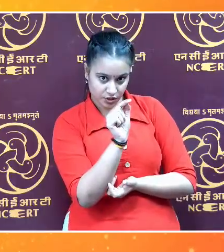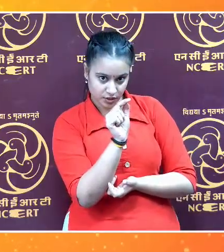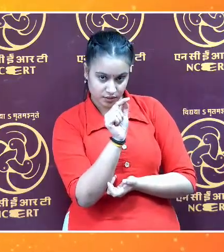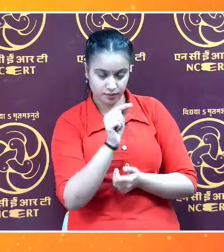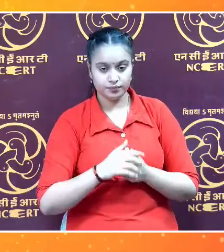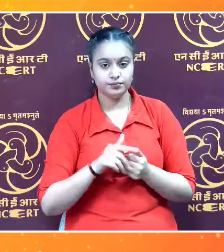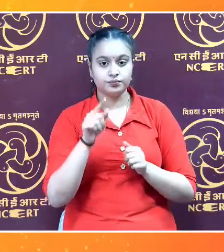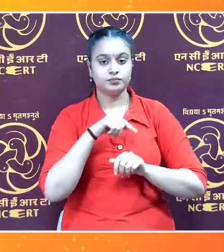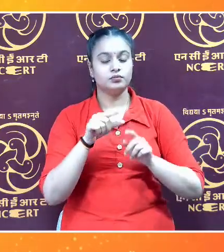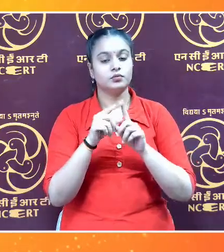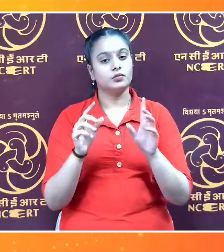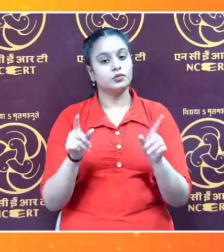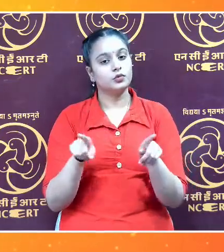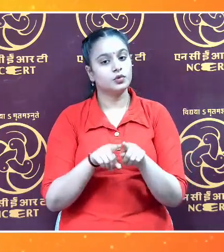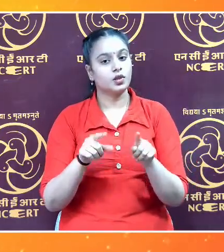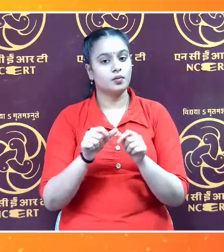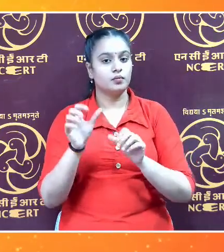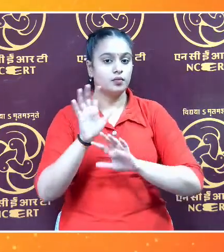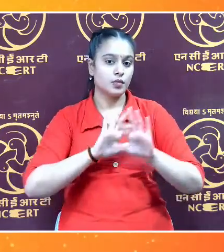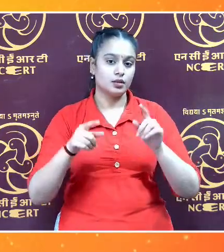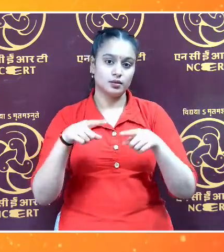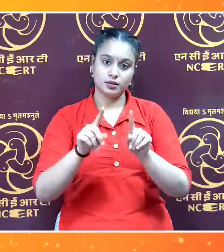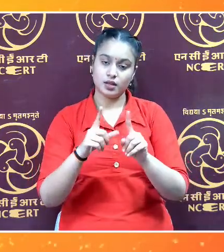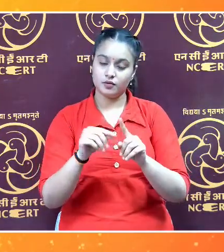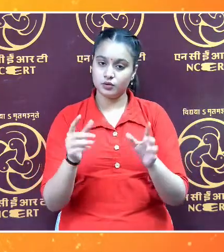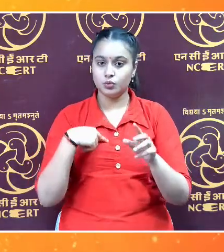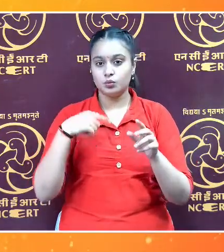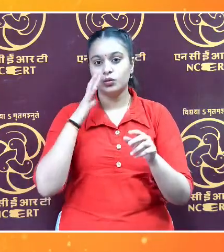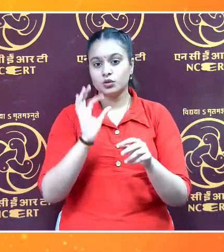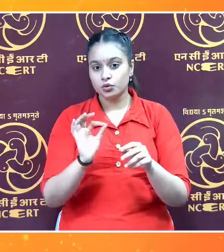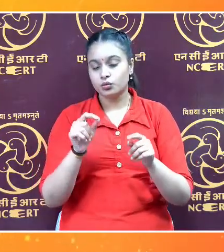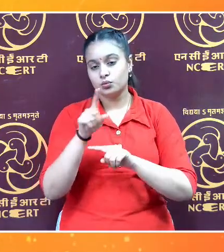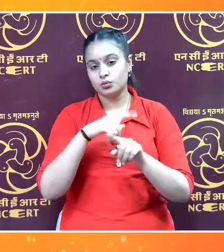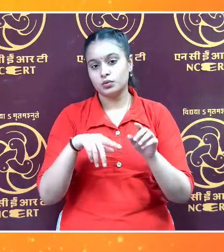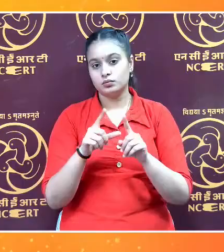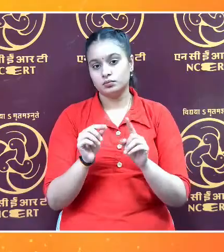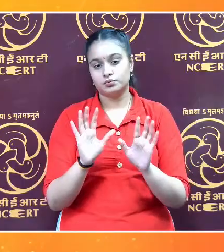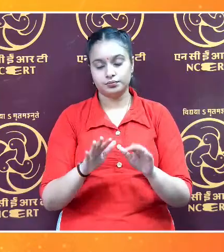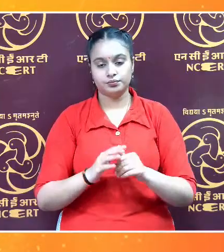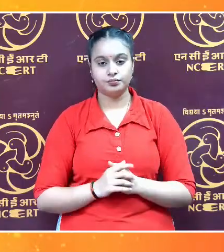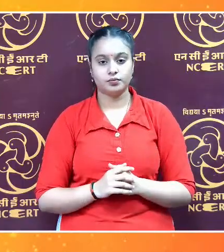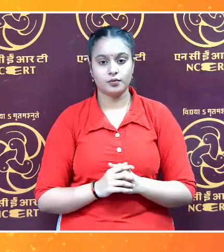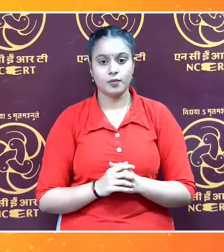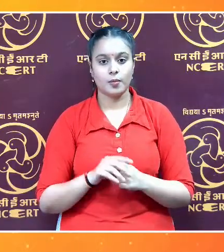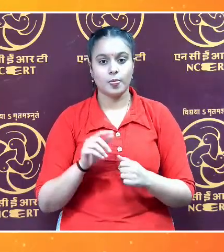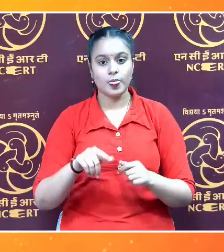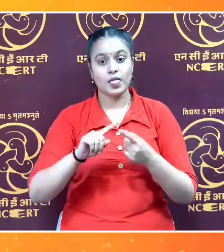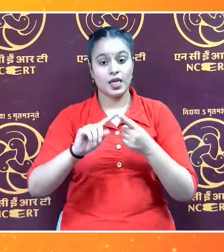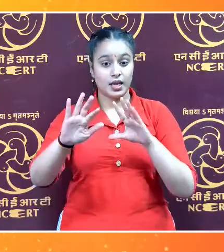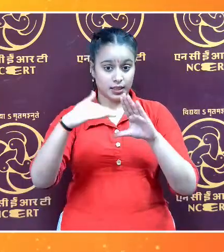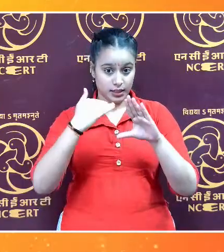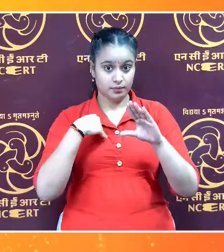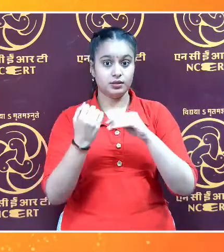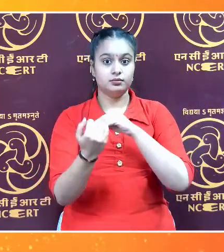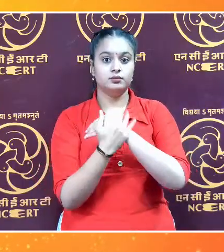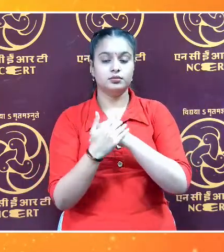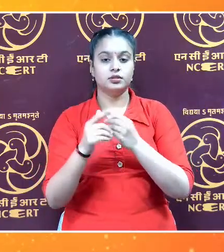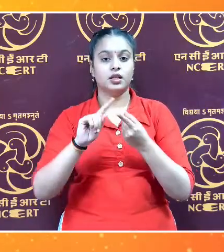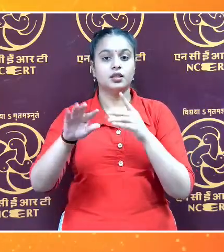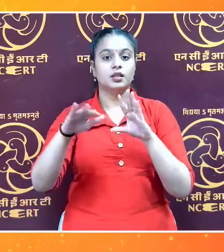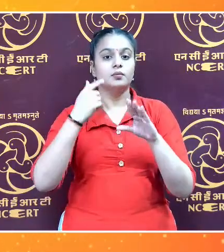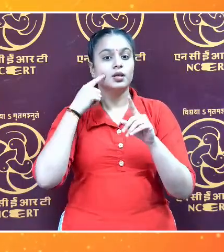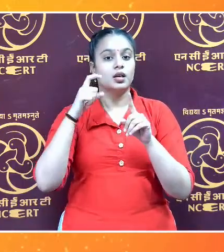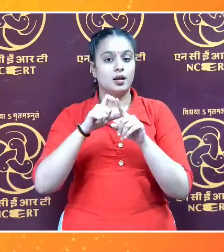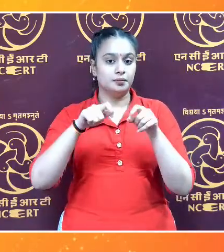you will be able to do this exercise on your own, I'm sure. So Yes, and do email this exercise to us on email